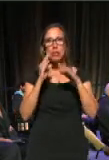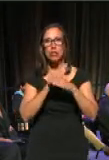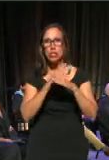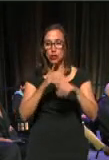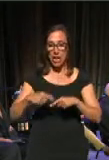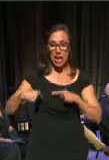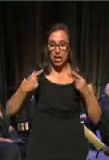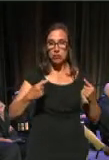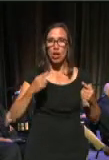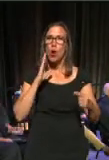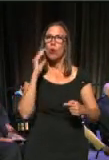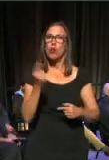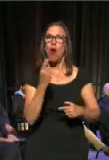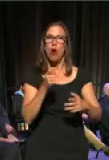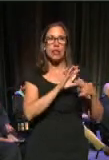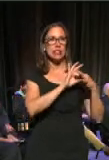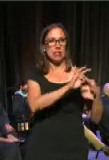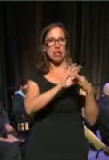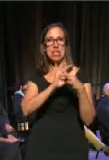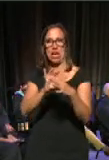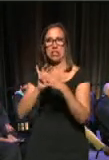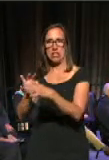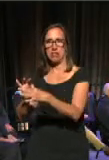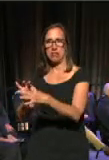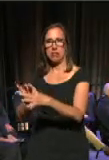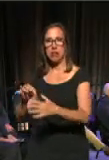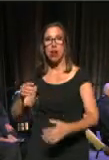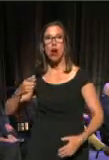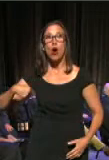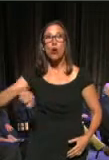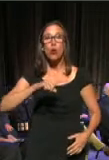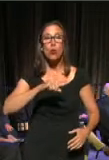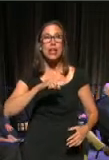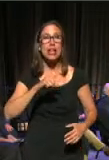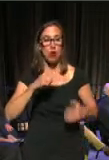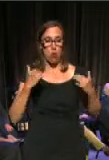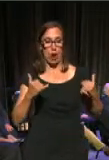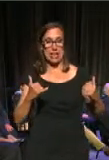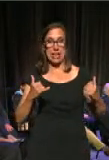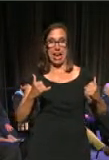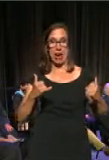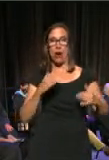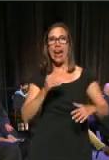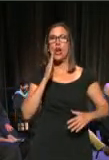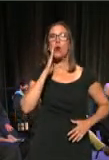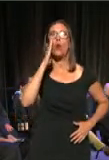will always connect us. We are and will always be